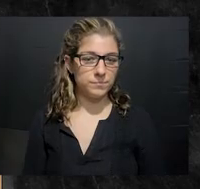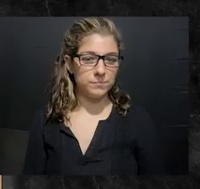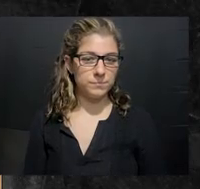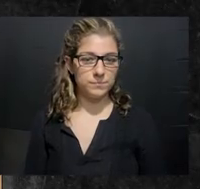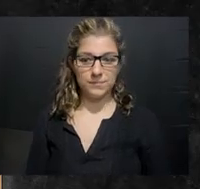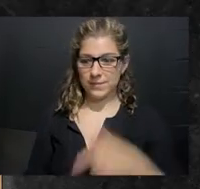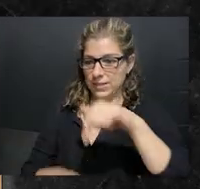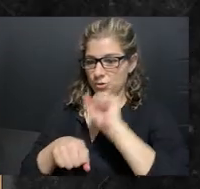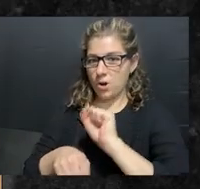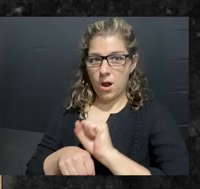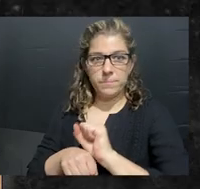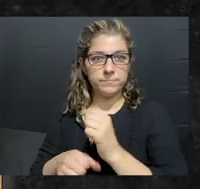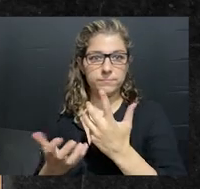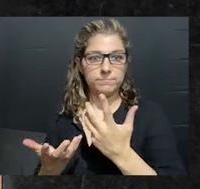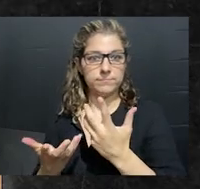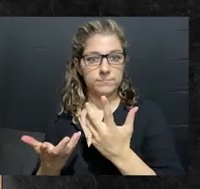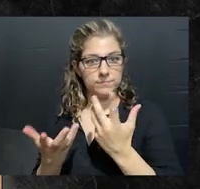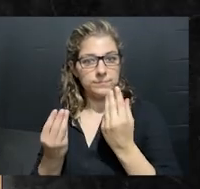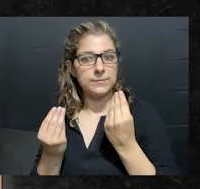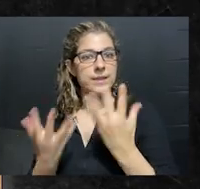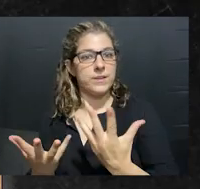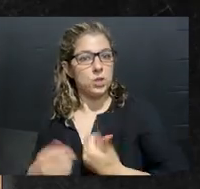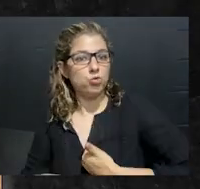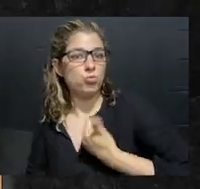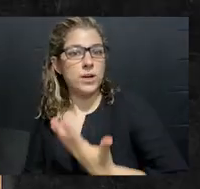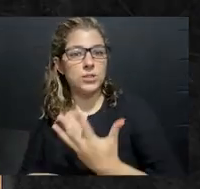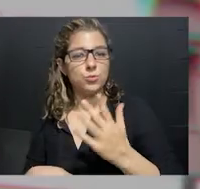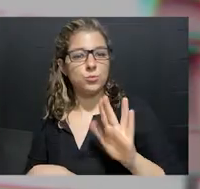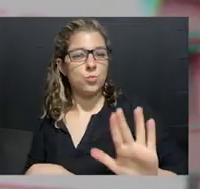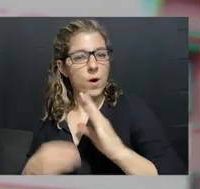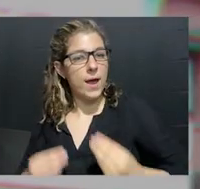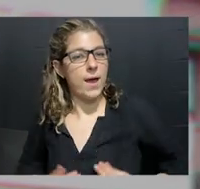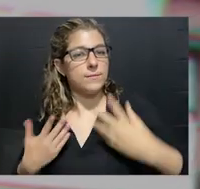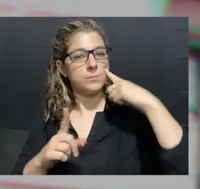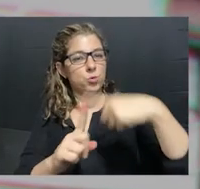It is this job of giving expression to the aspirations